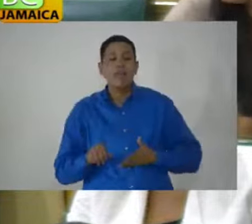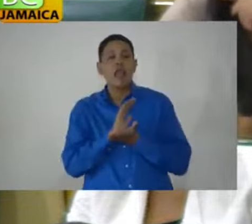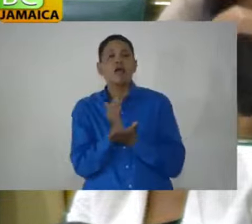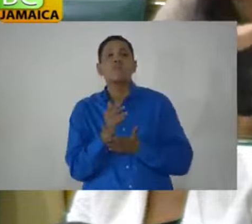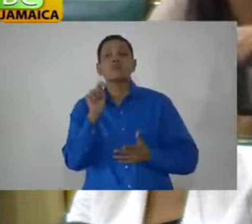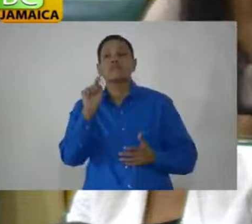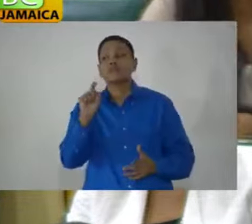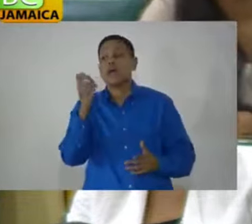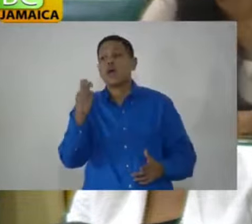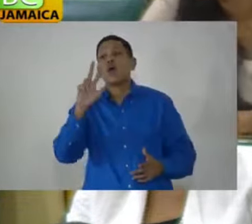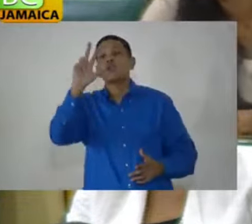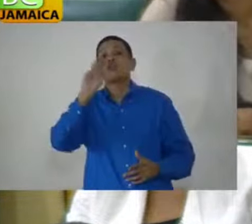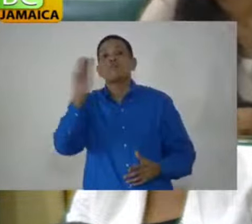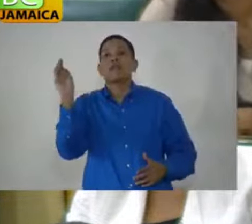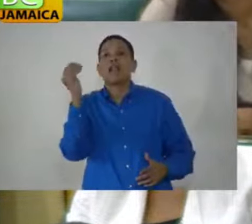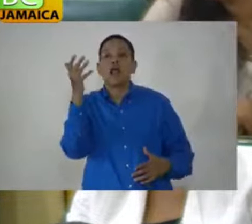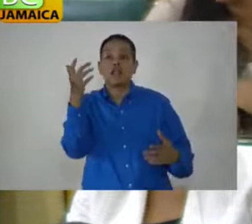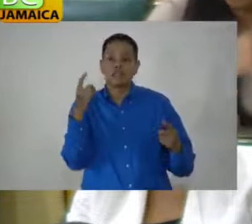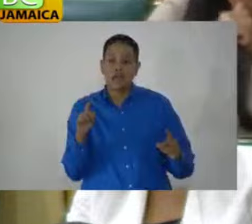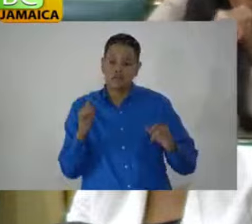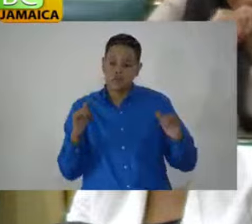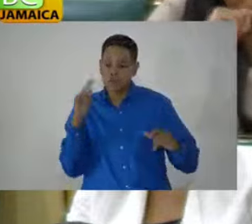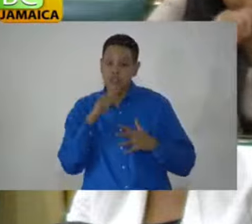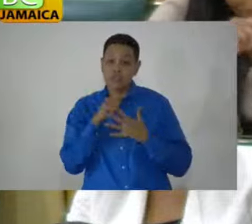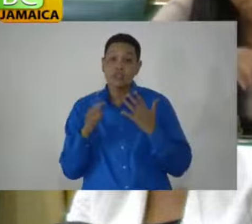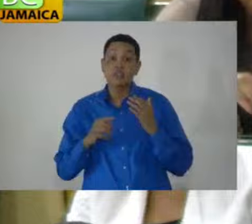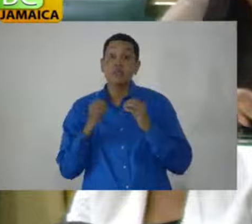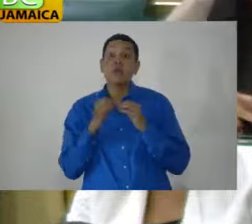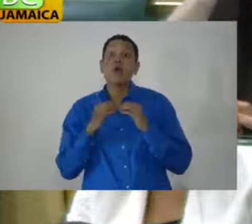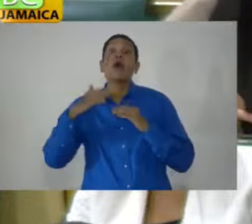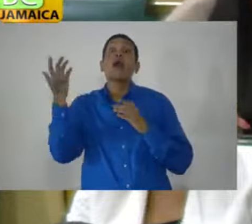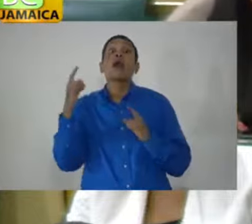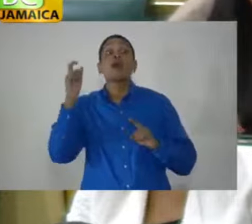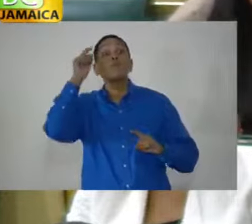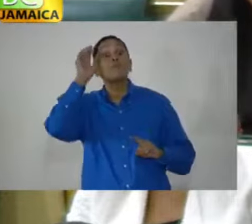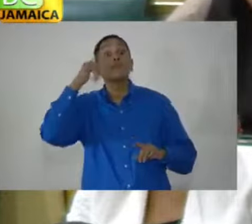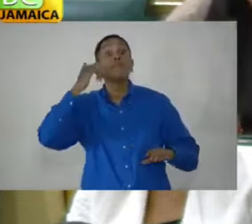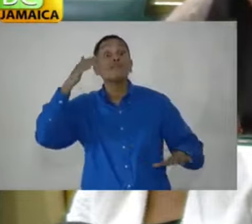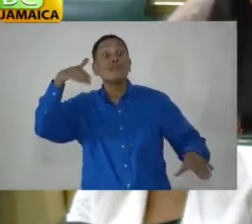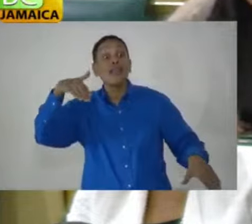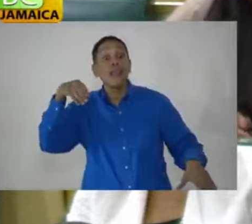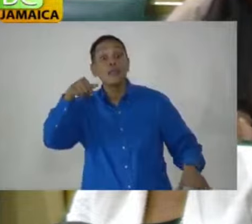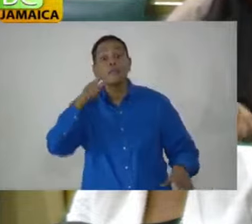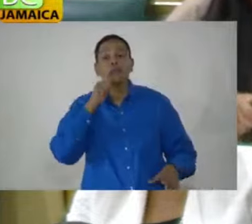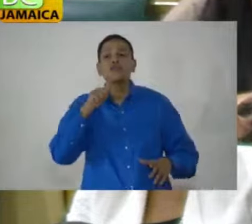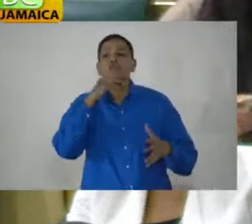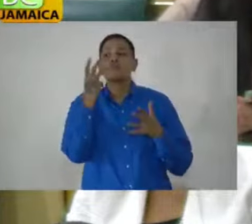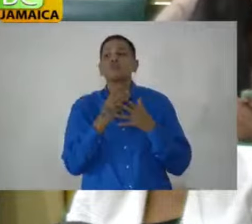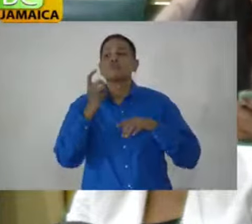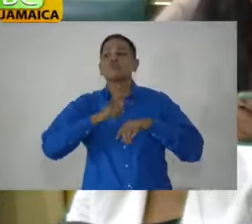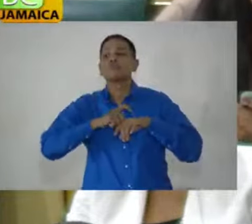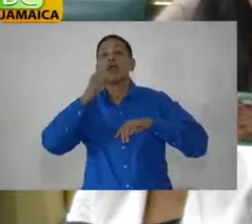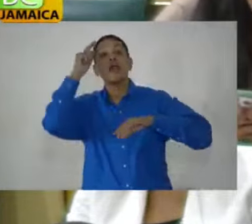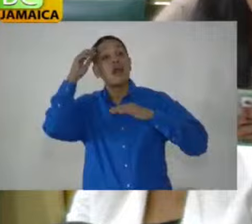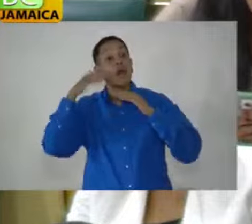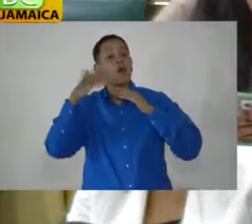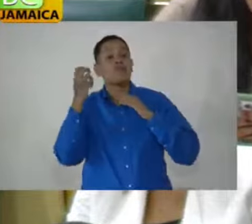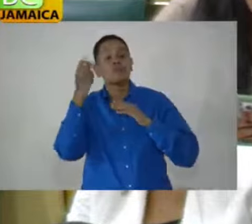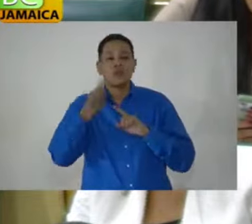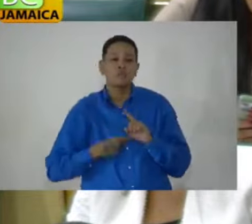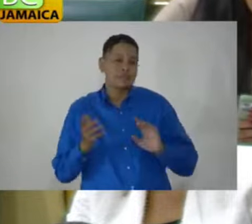levy, or $3 million, whichever is greater, and in default of payment, to imprisonment for a term not exceeding